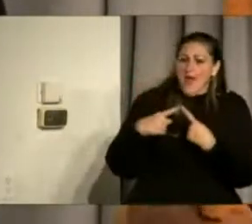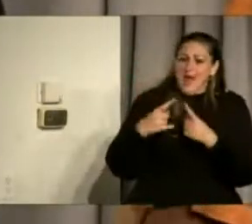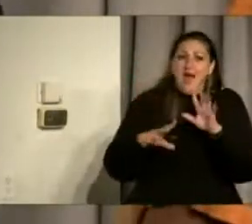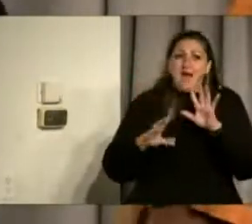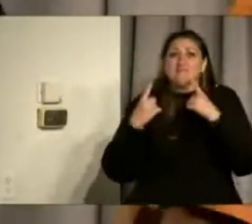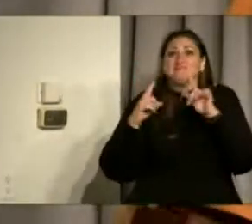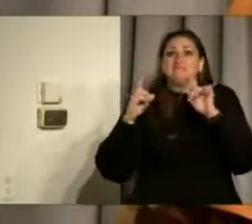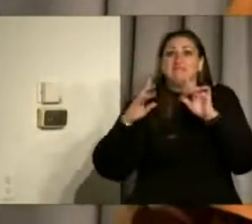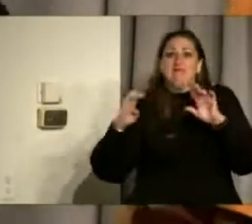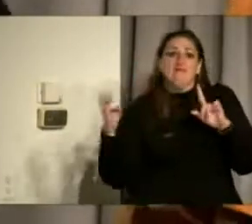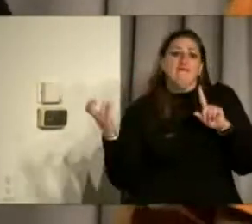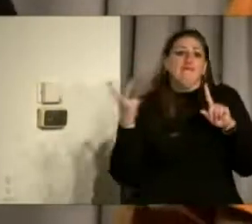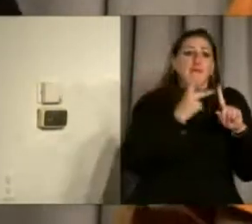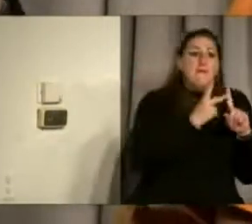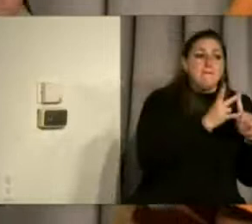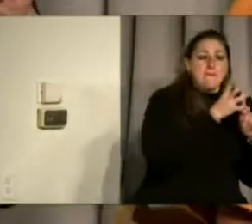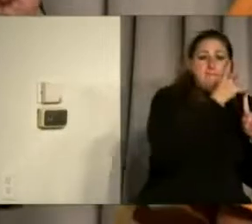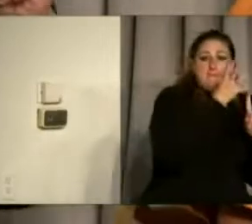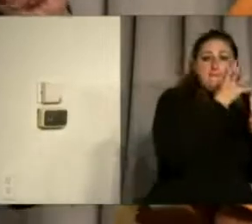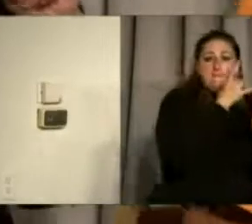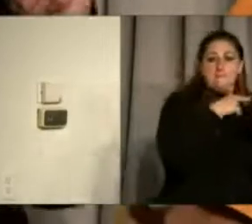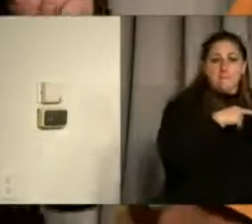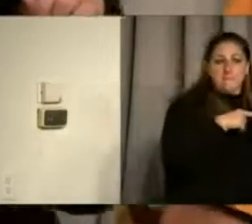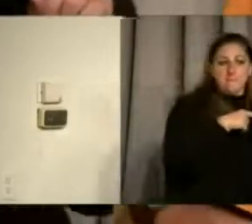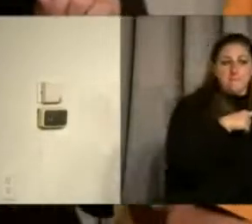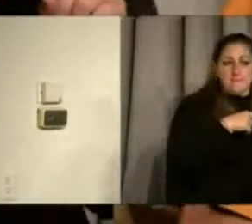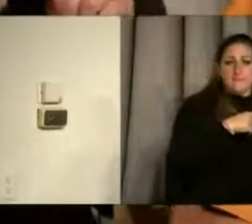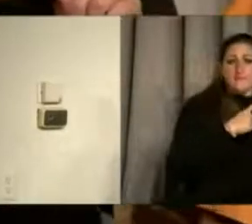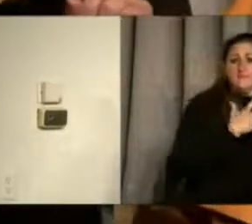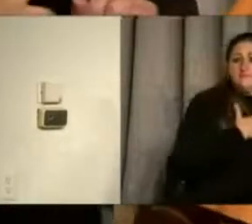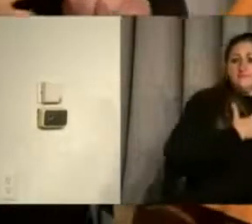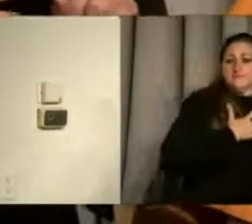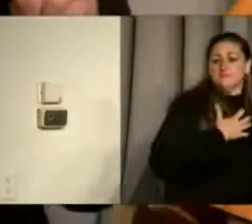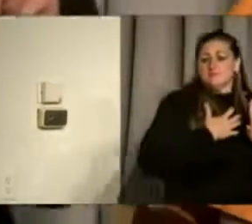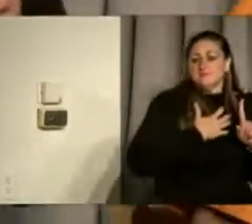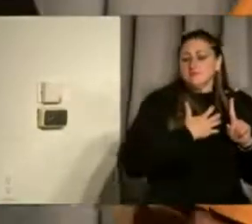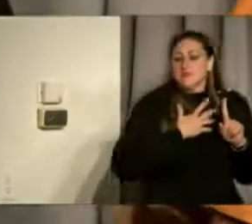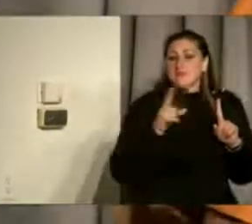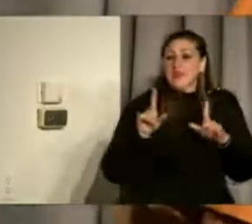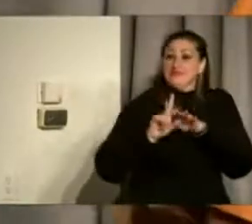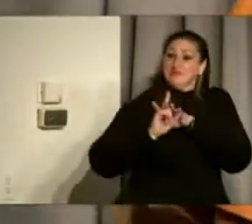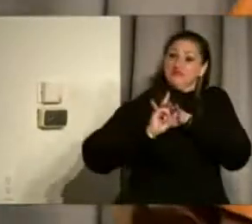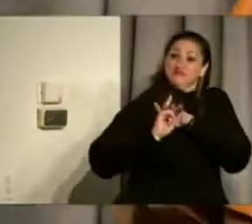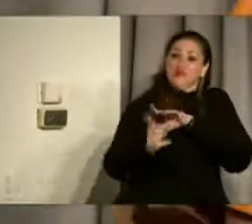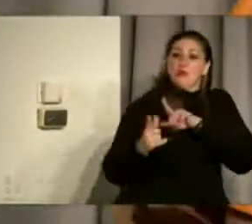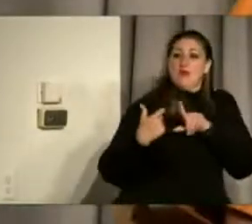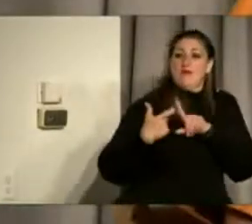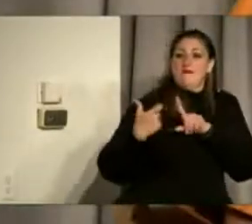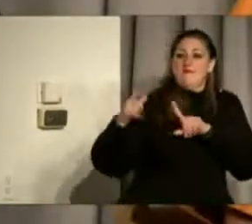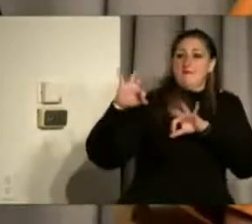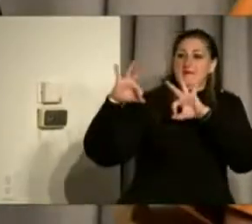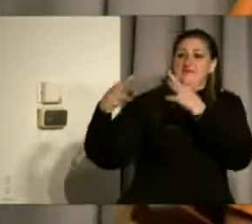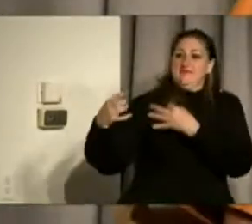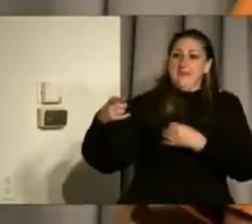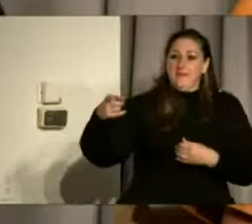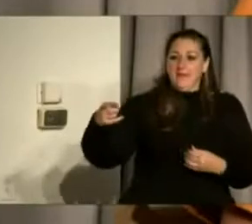I was 15, because I would run away from that family and go look for her.